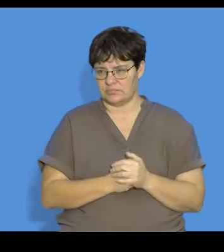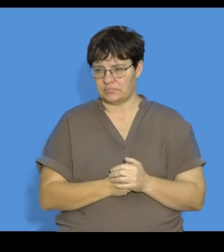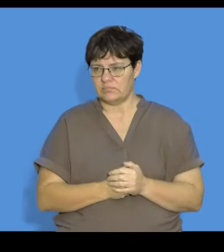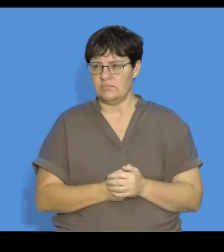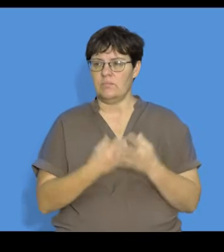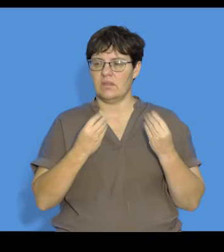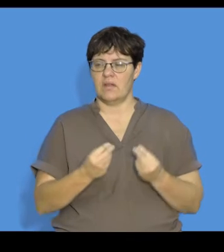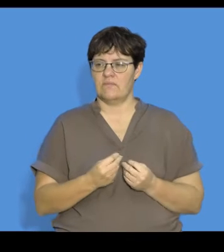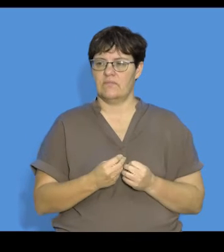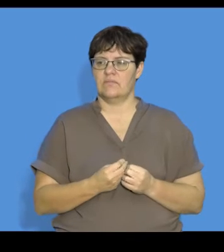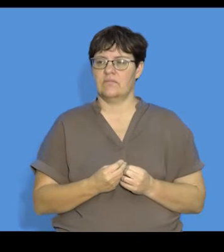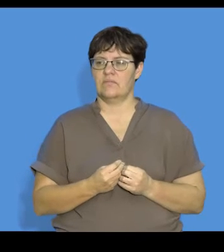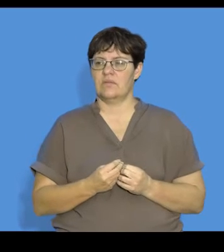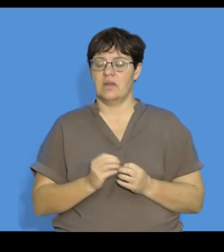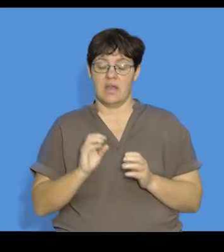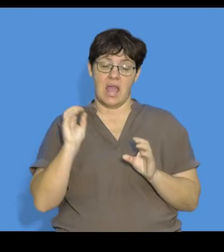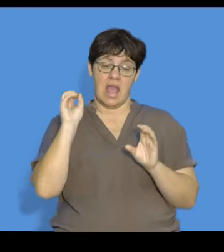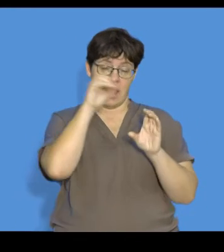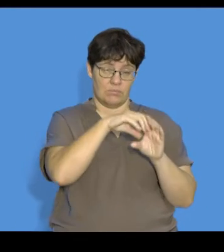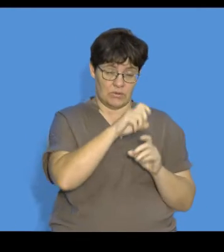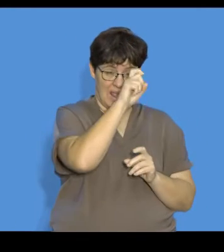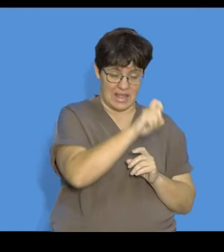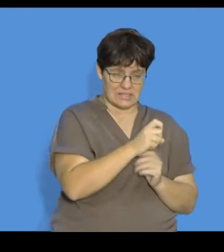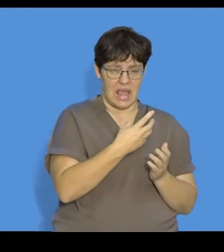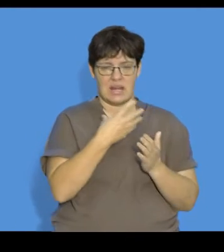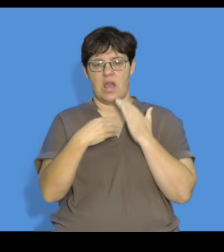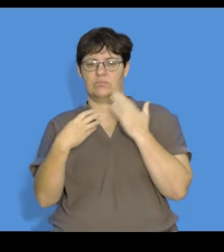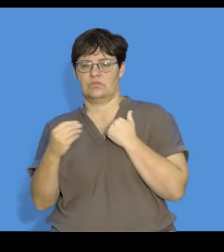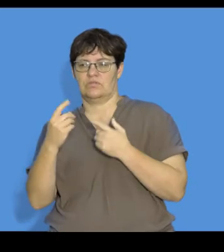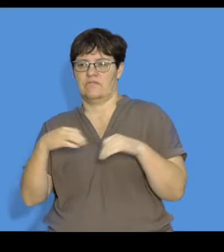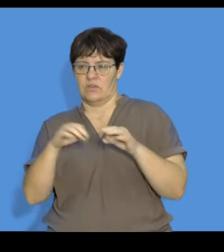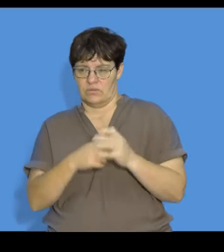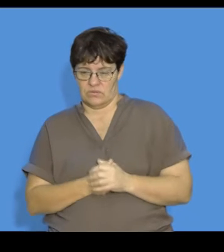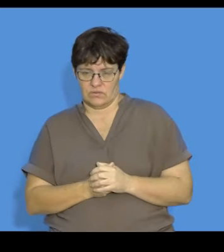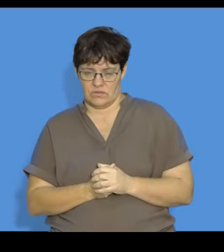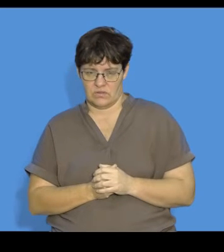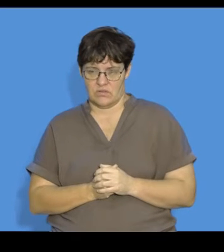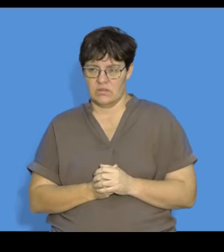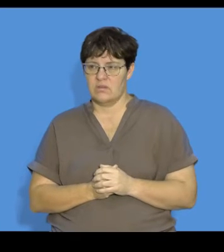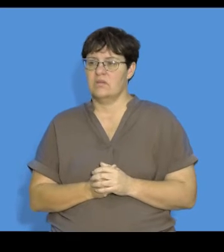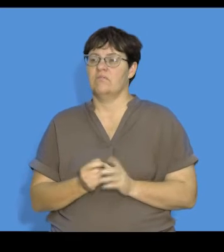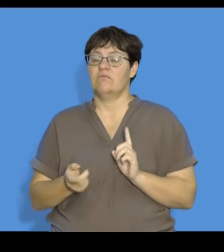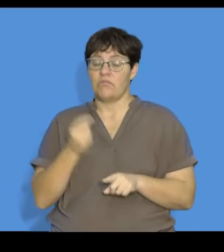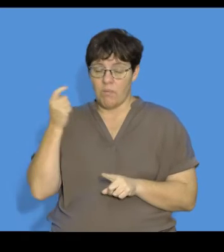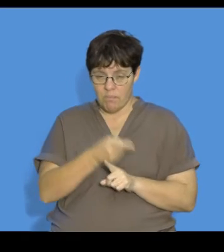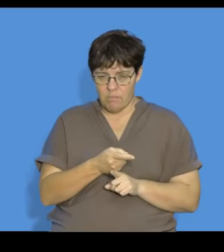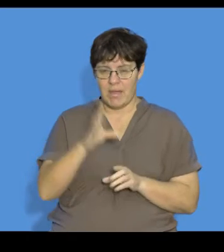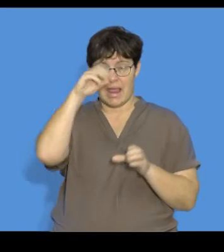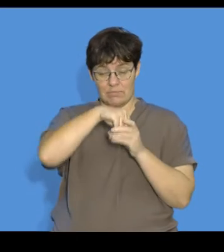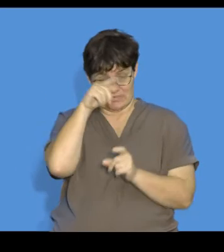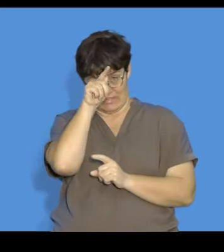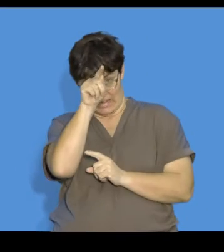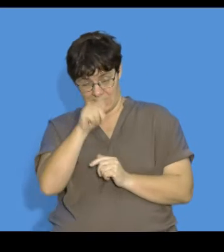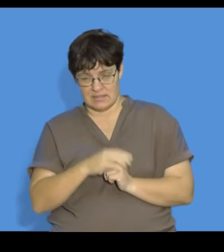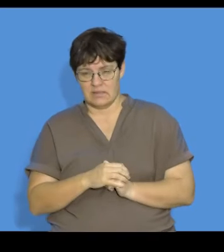input values and your output values. Your output values, you get them from the input values, because